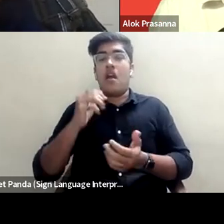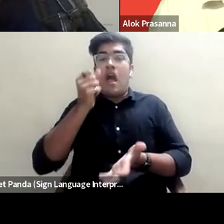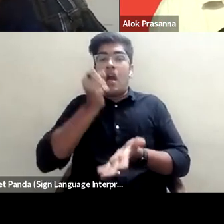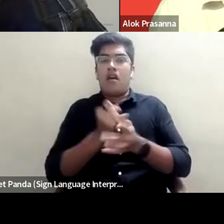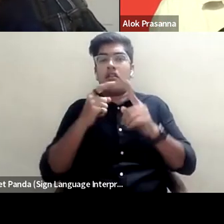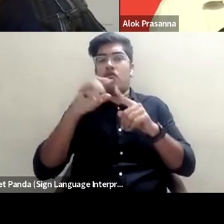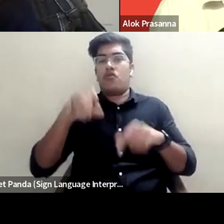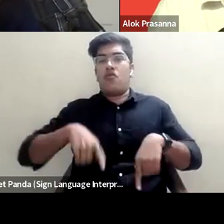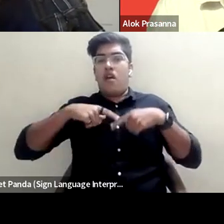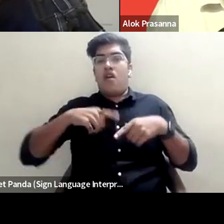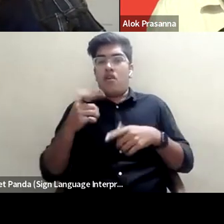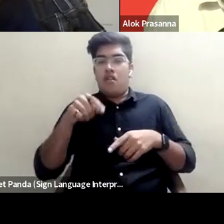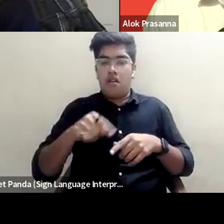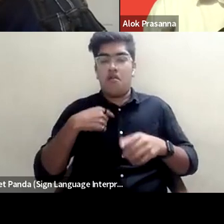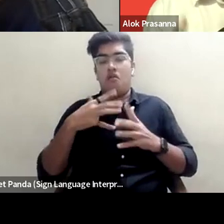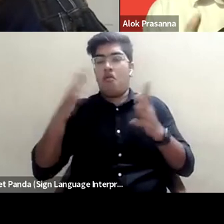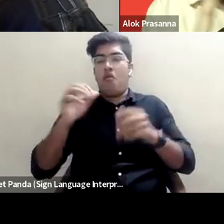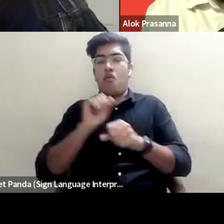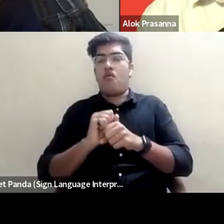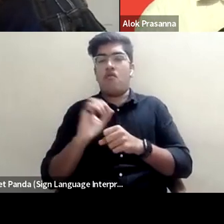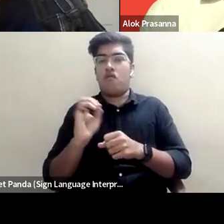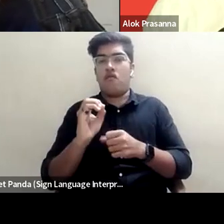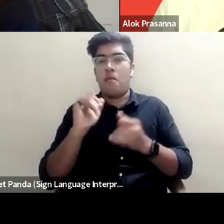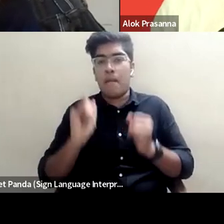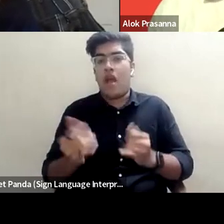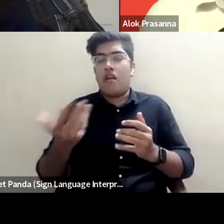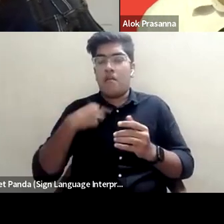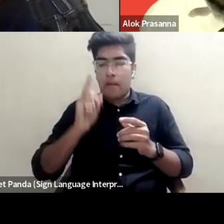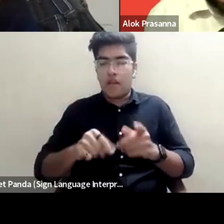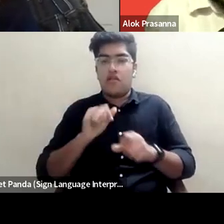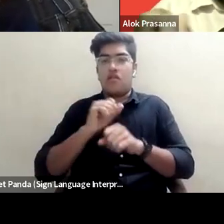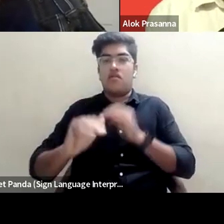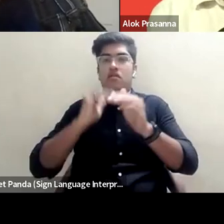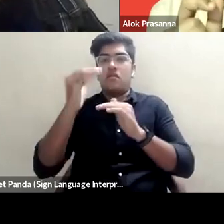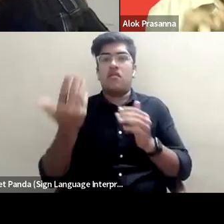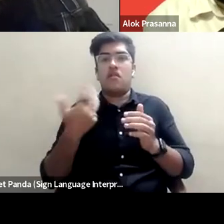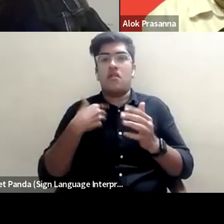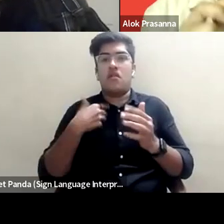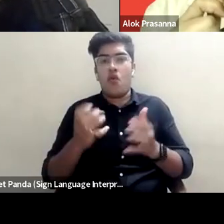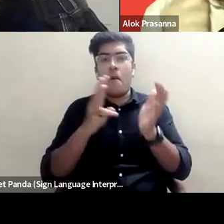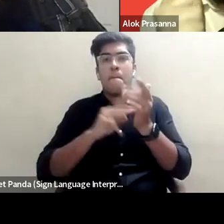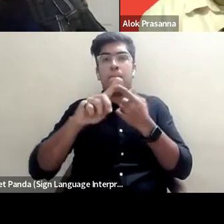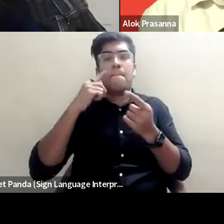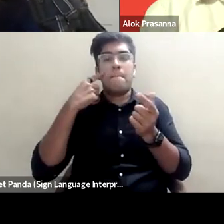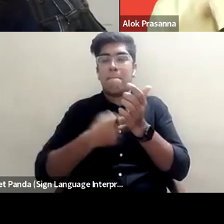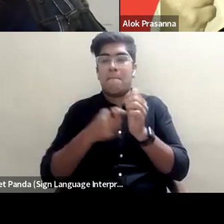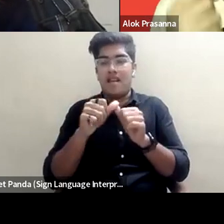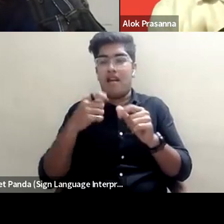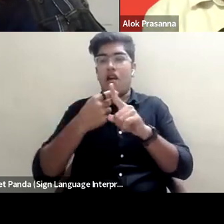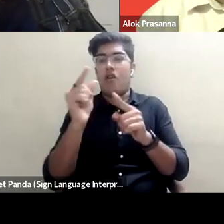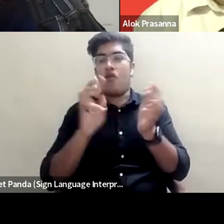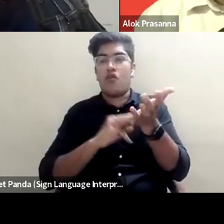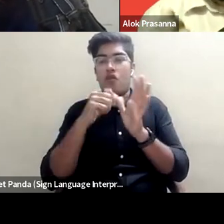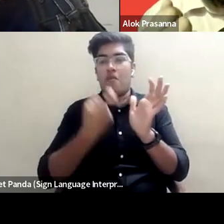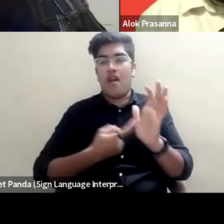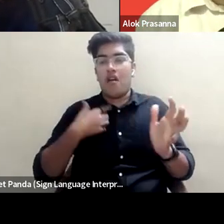very badly impacted that. Yeah, absolutely. And I want to bring Ms. Meira Kumar on that particular note, because you started off on